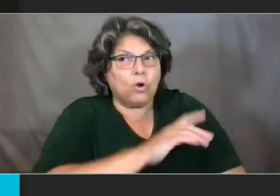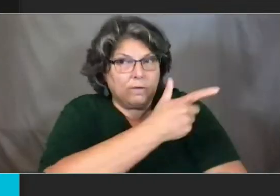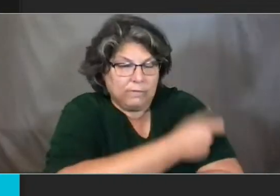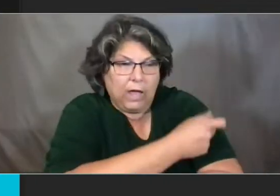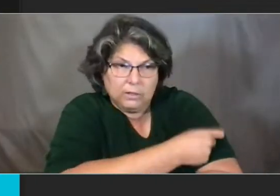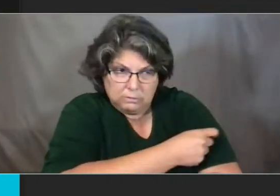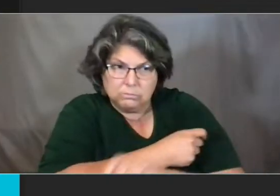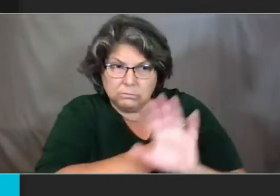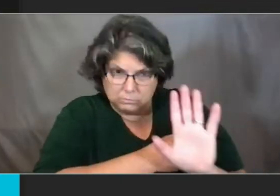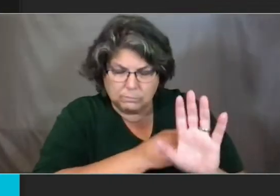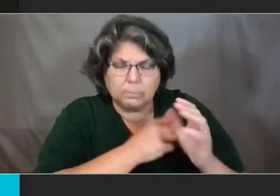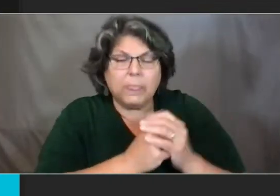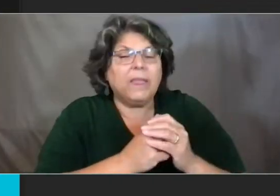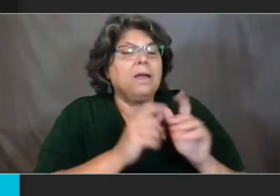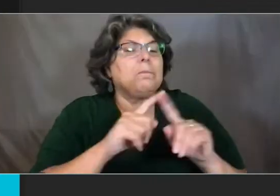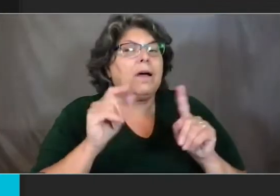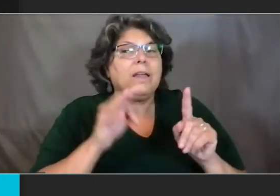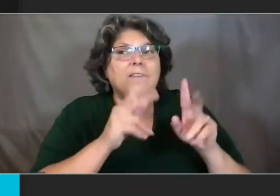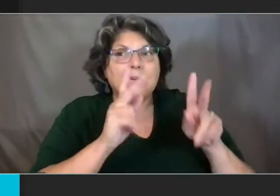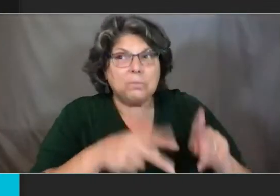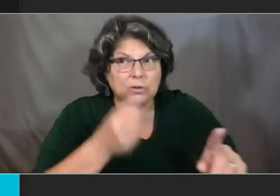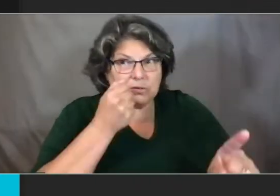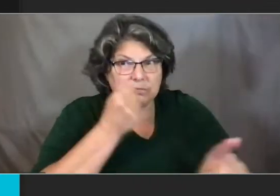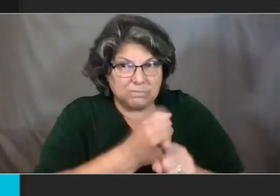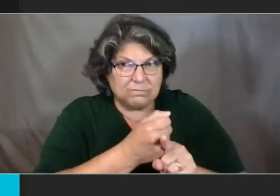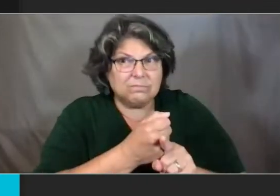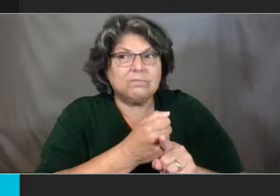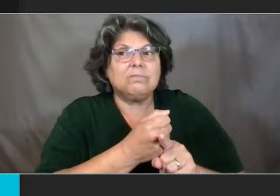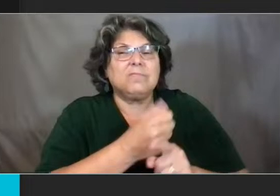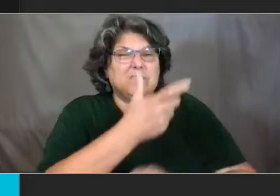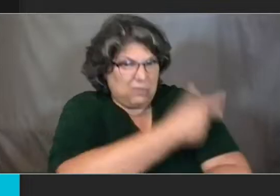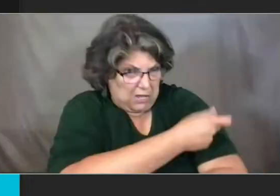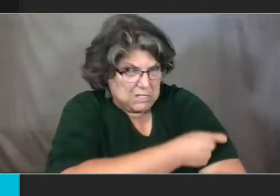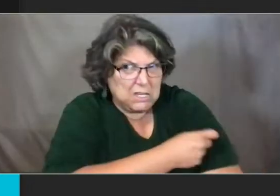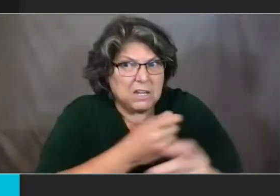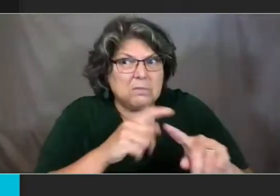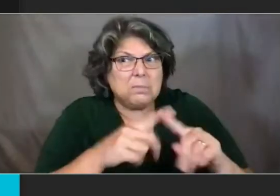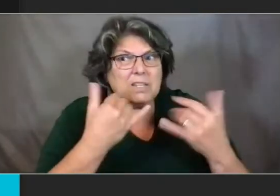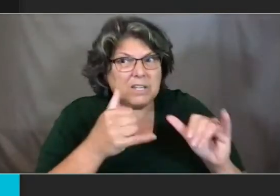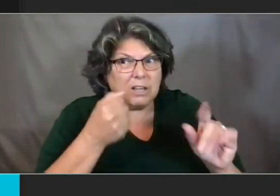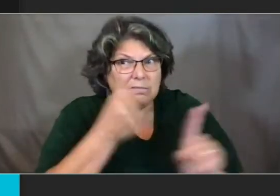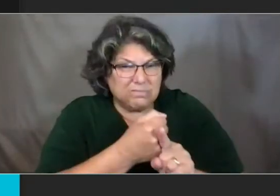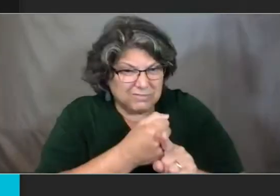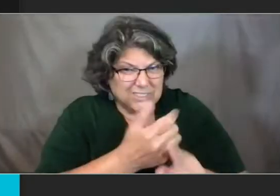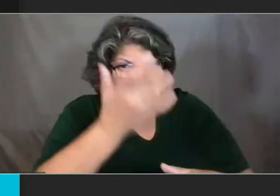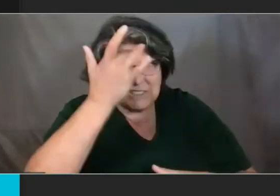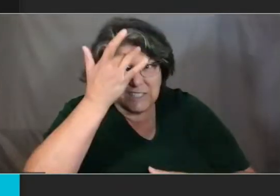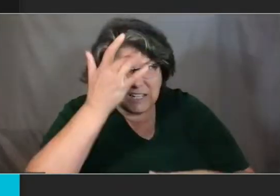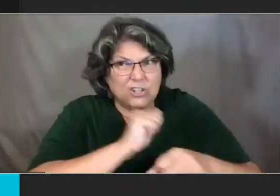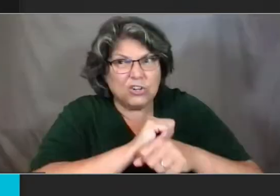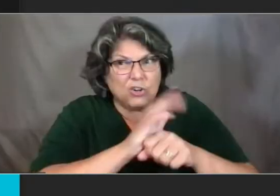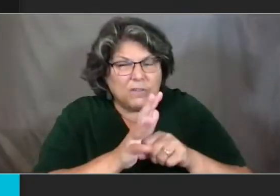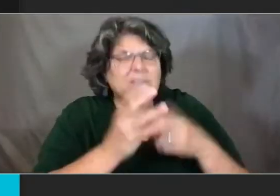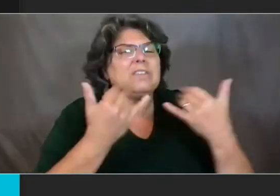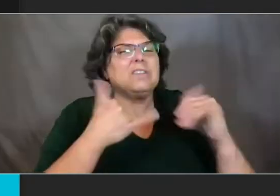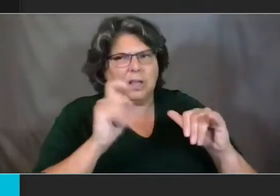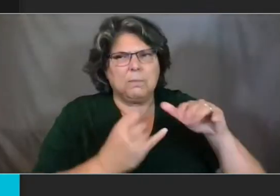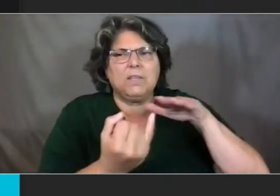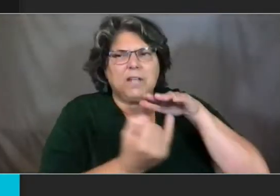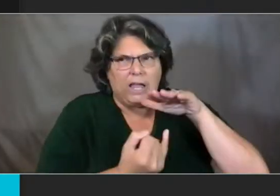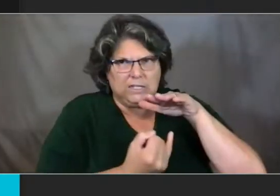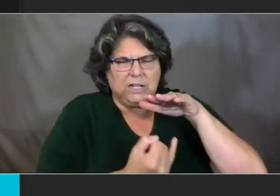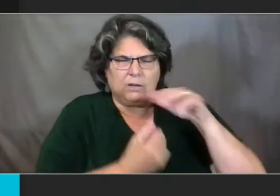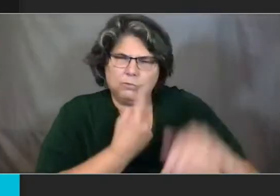However, if a fully vaccinated person were to get COVID, they still have to isolate if they're symptomatic for the 10